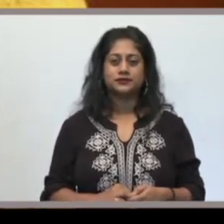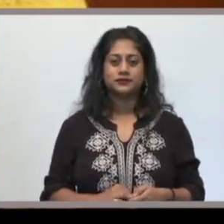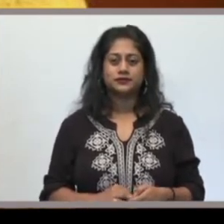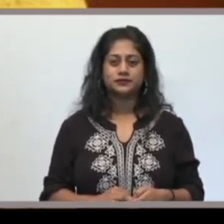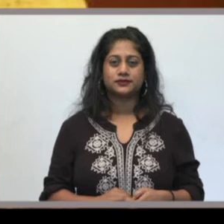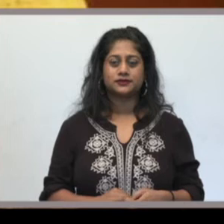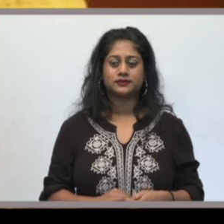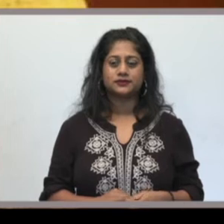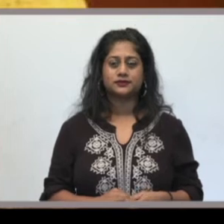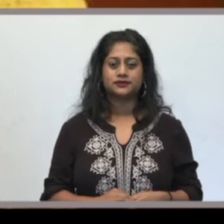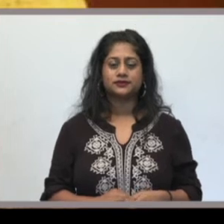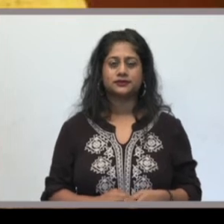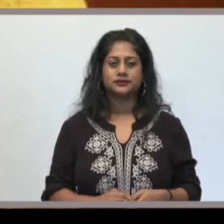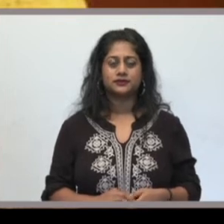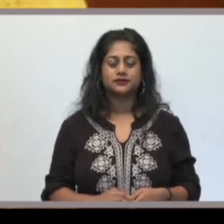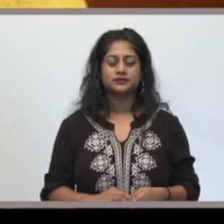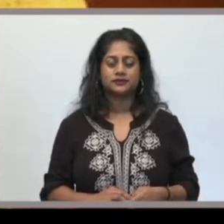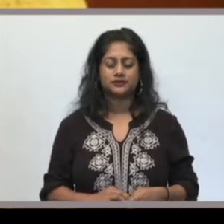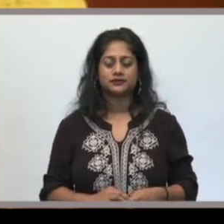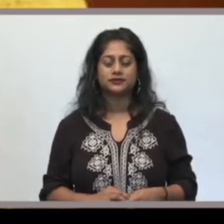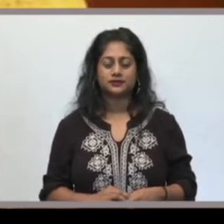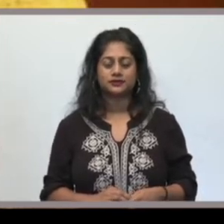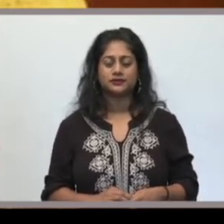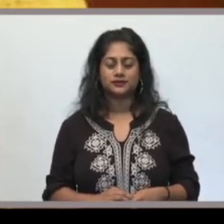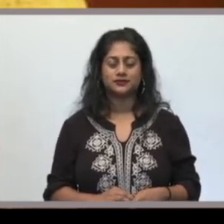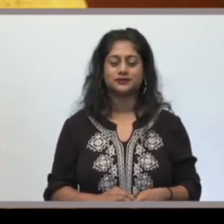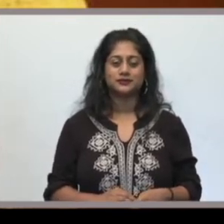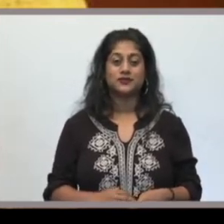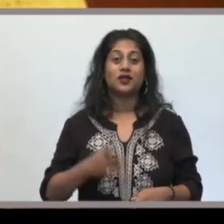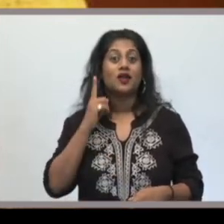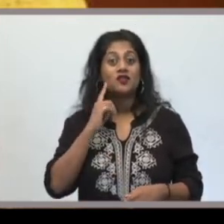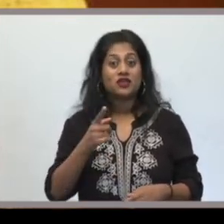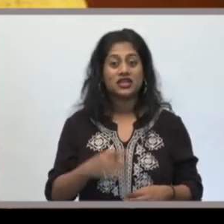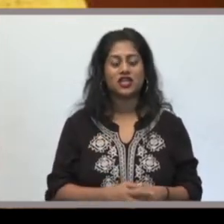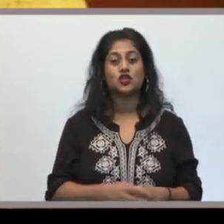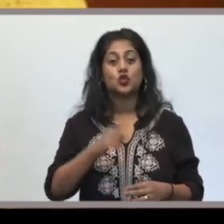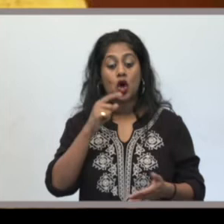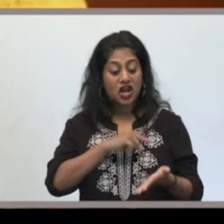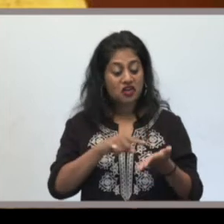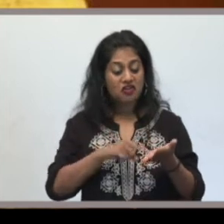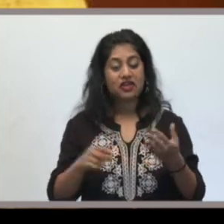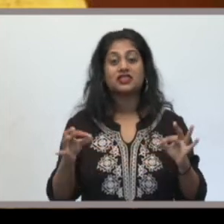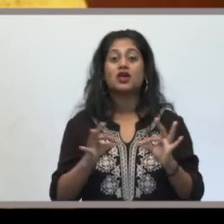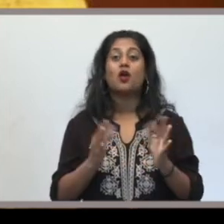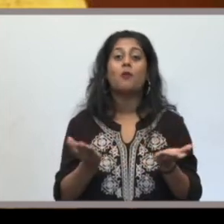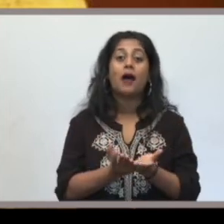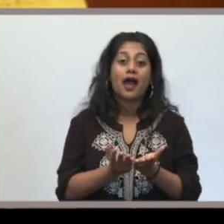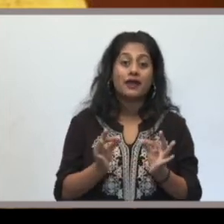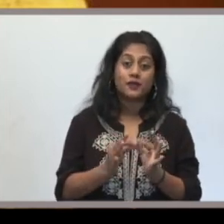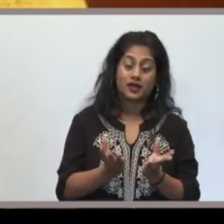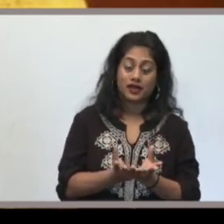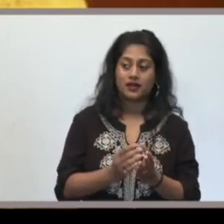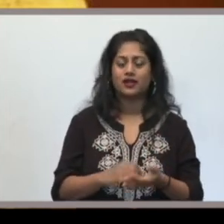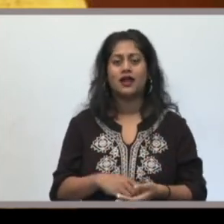give prophecies. And those are good. They're there. But nothing can be compared to the unadulterated word of God. When God speaks